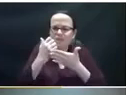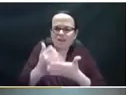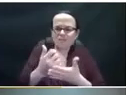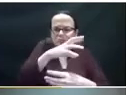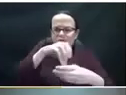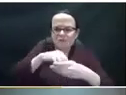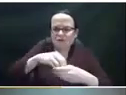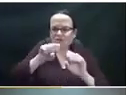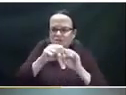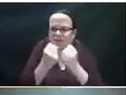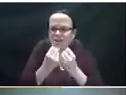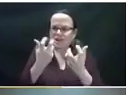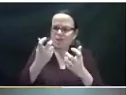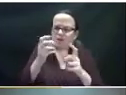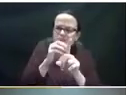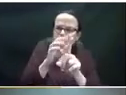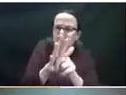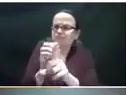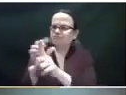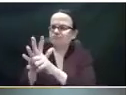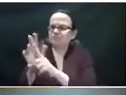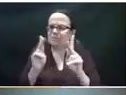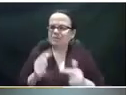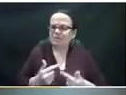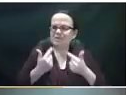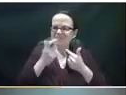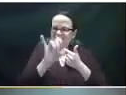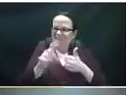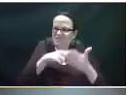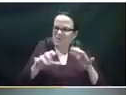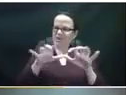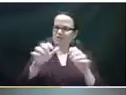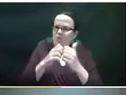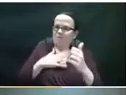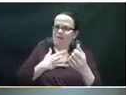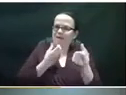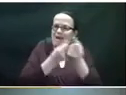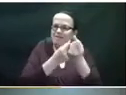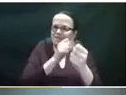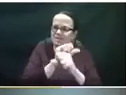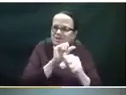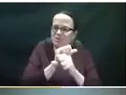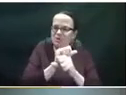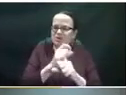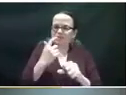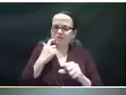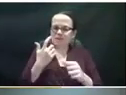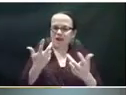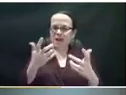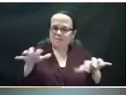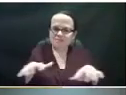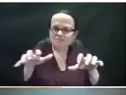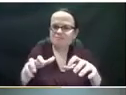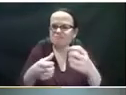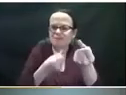a difference, which I feel I do with my advocacy work for Easter Shield. I am an advocate, an activist, an advocate,